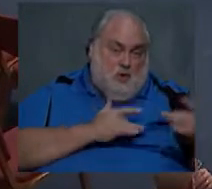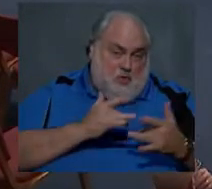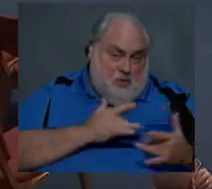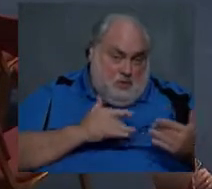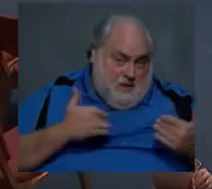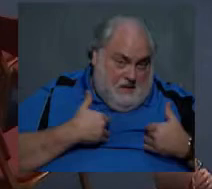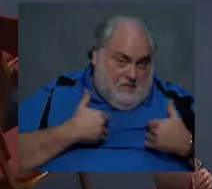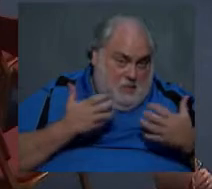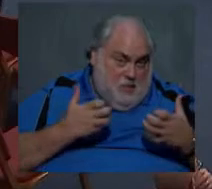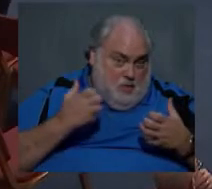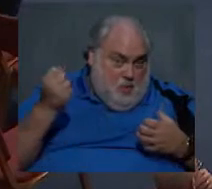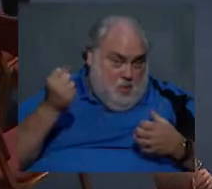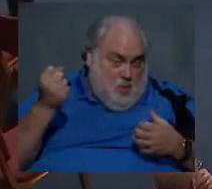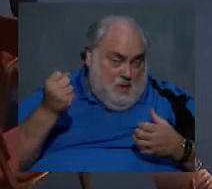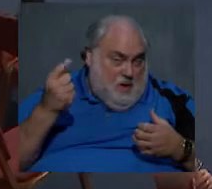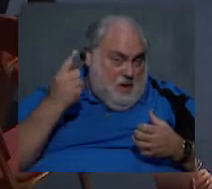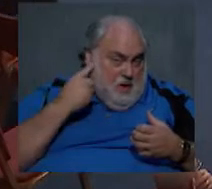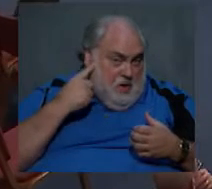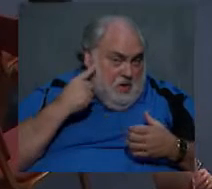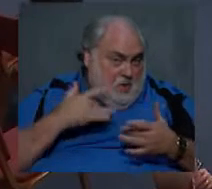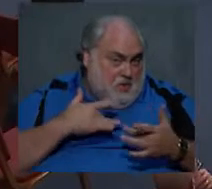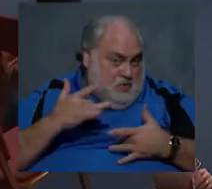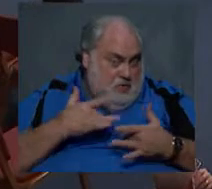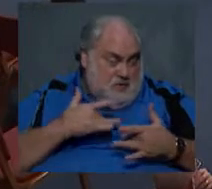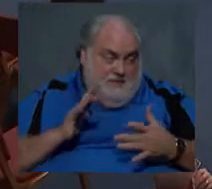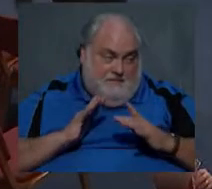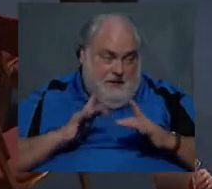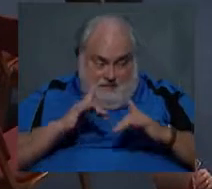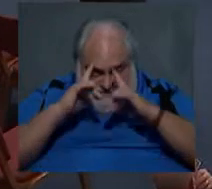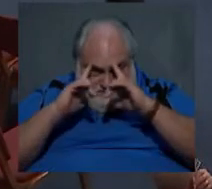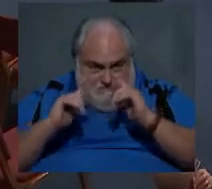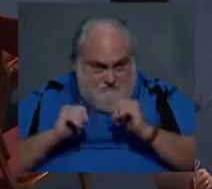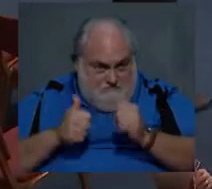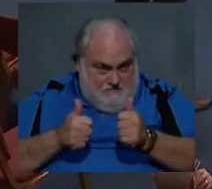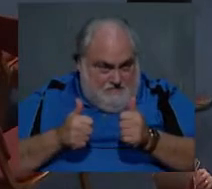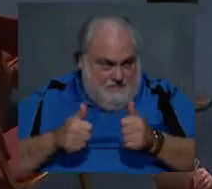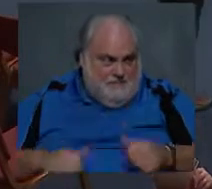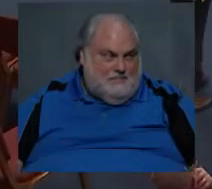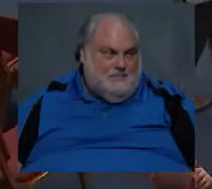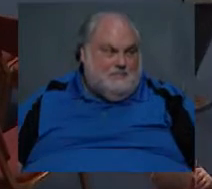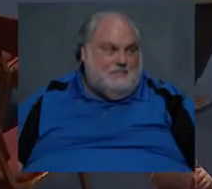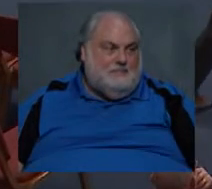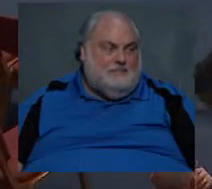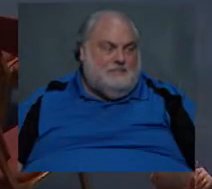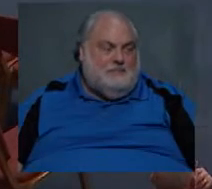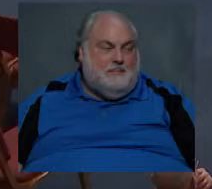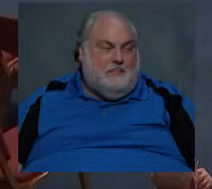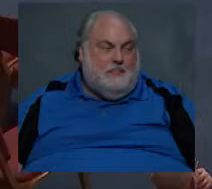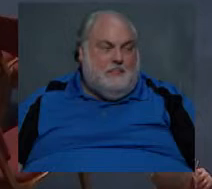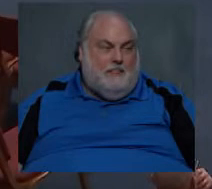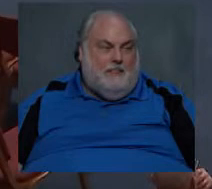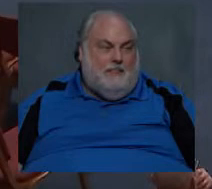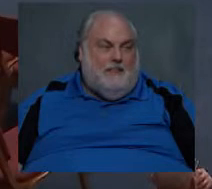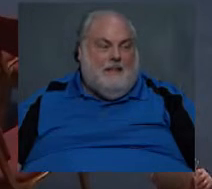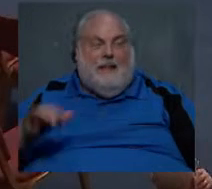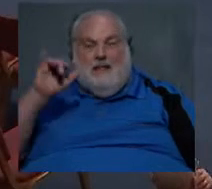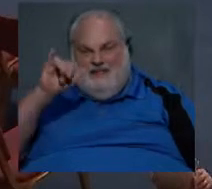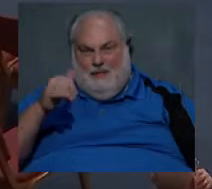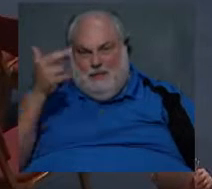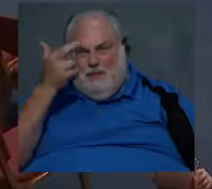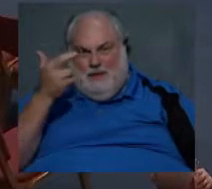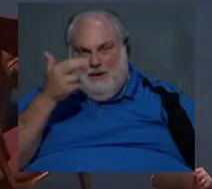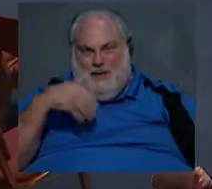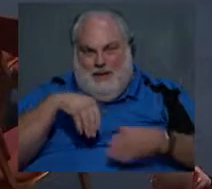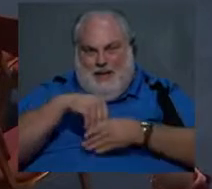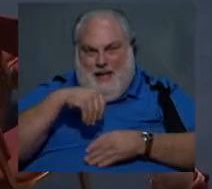concerns. If you'd like to hear from him, it's certainly your discretion. Well, that's where we were